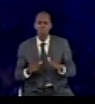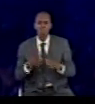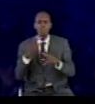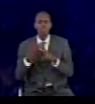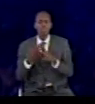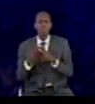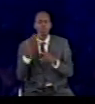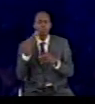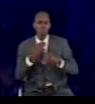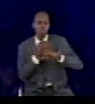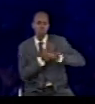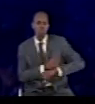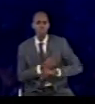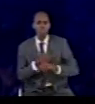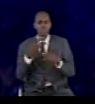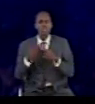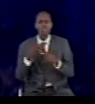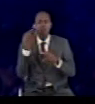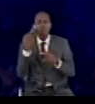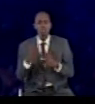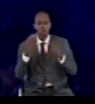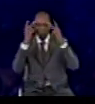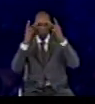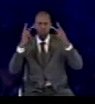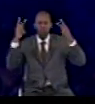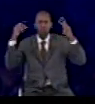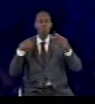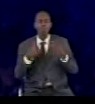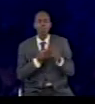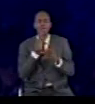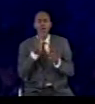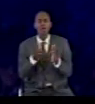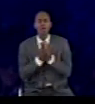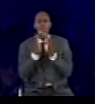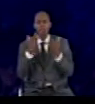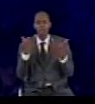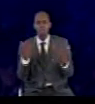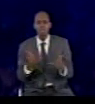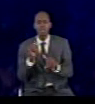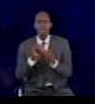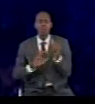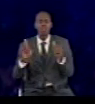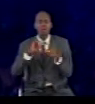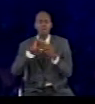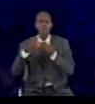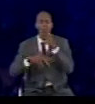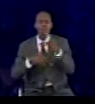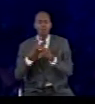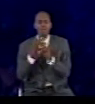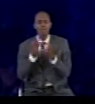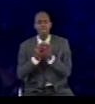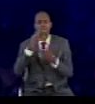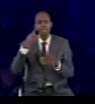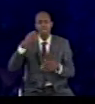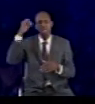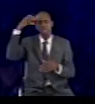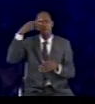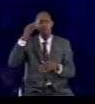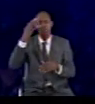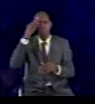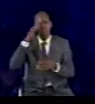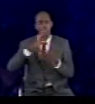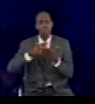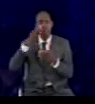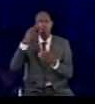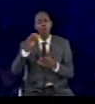protection name of prosperity lord we're asking tonight all over the world that the light of the knowledge of the glory of god in